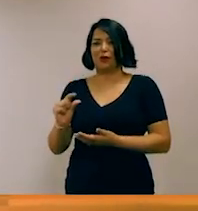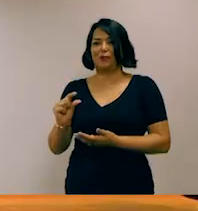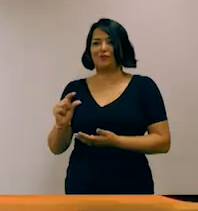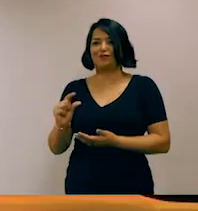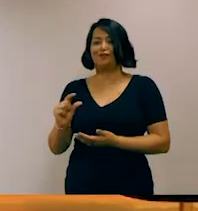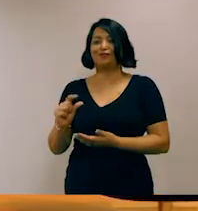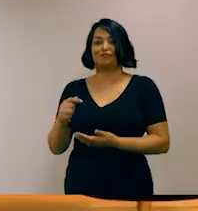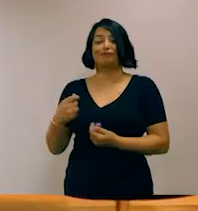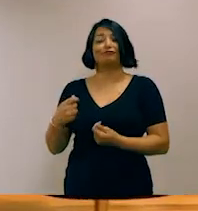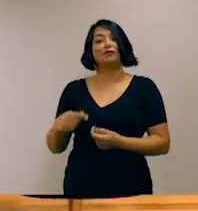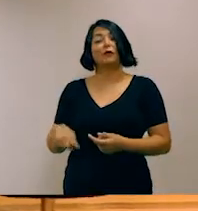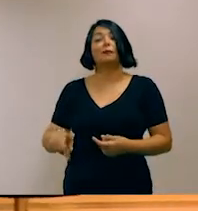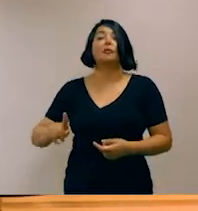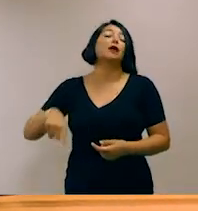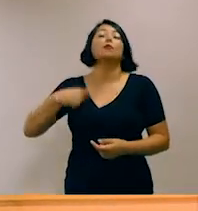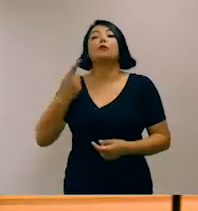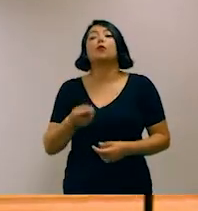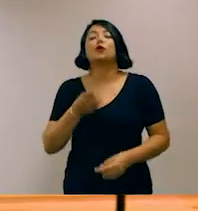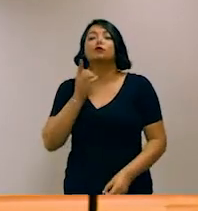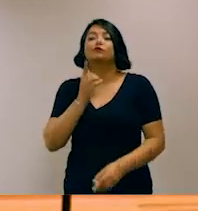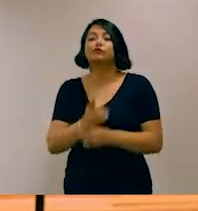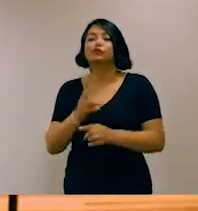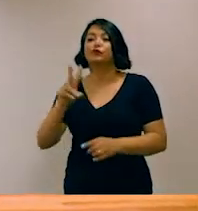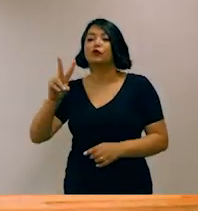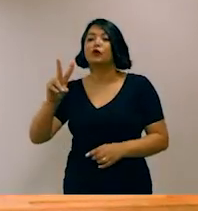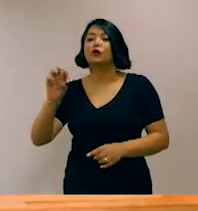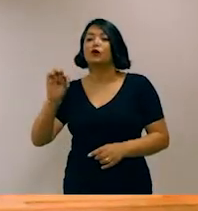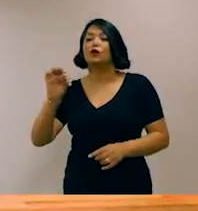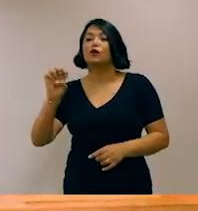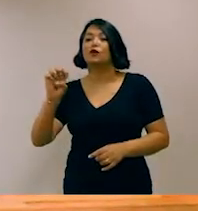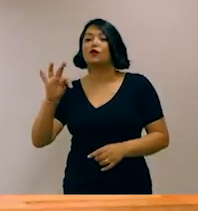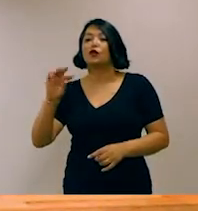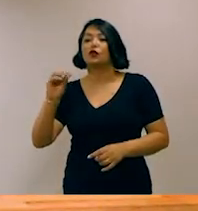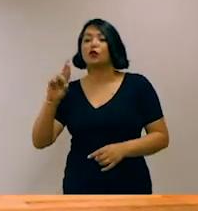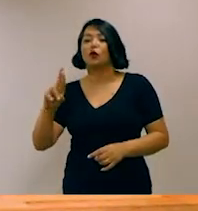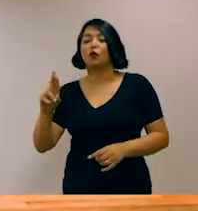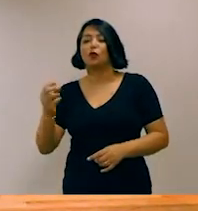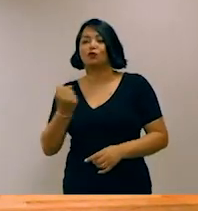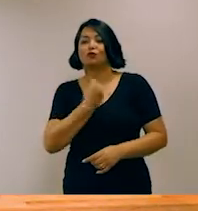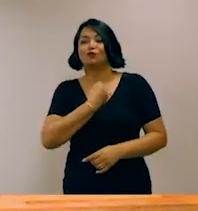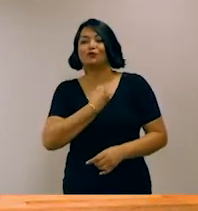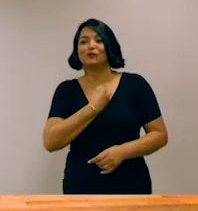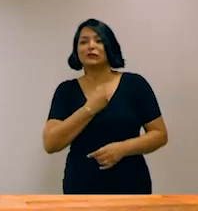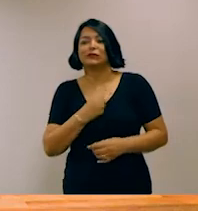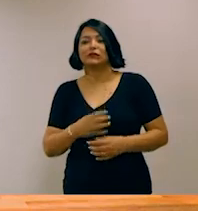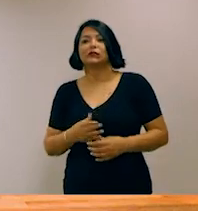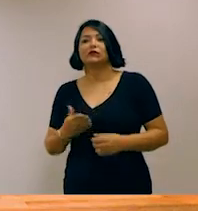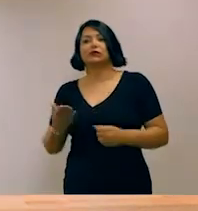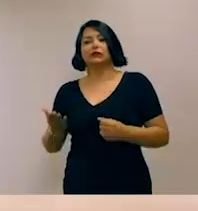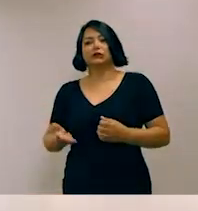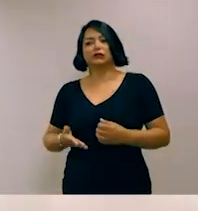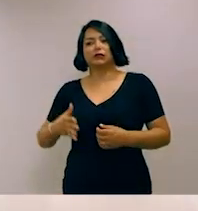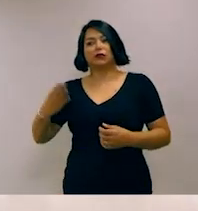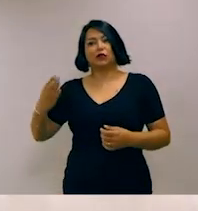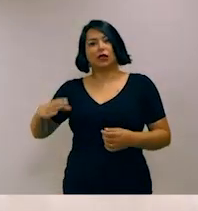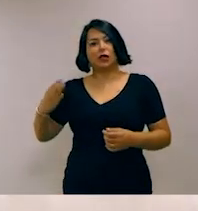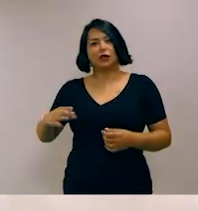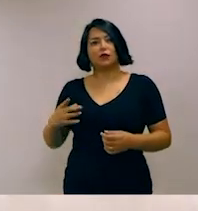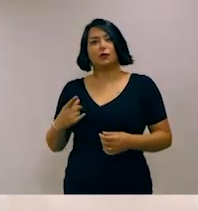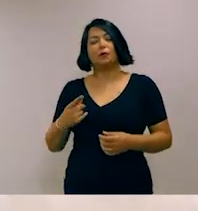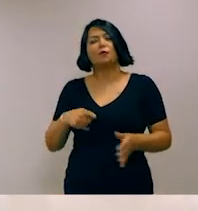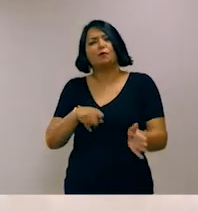And afterwards, we found a dense vector with 300 dimensions to describe each